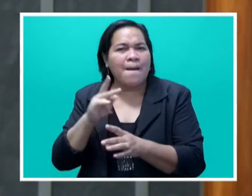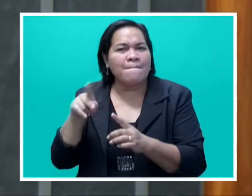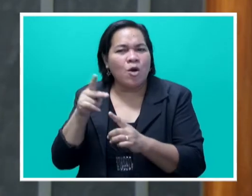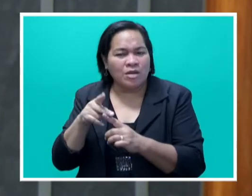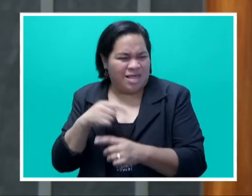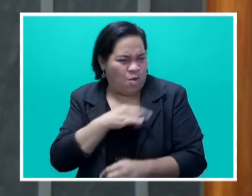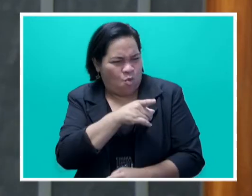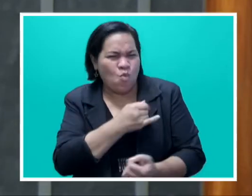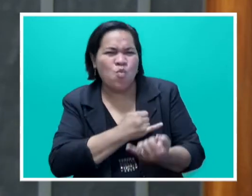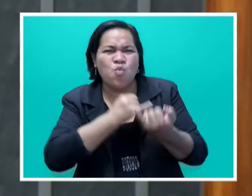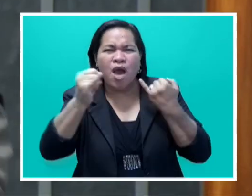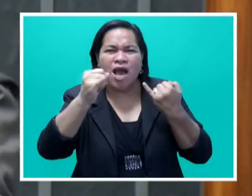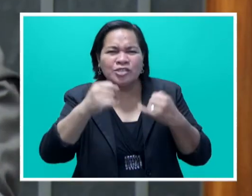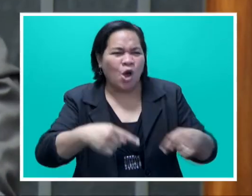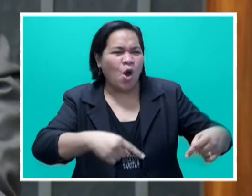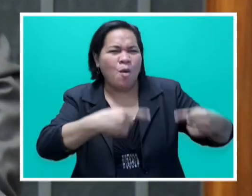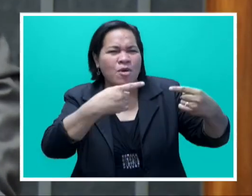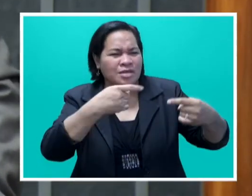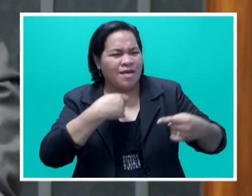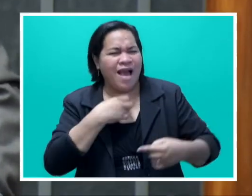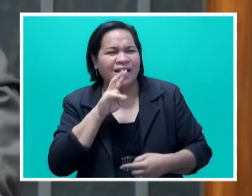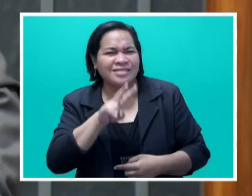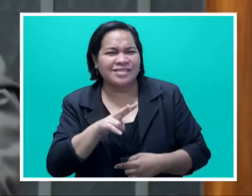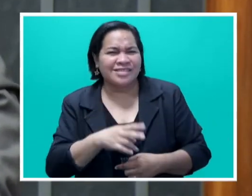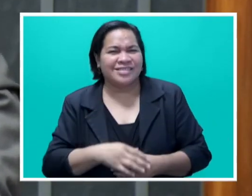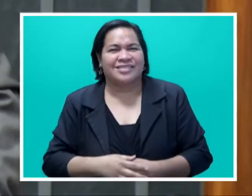the worst opposition that I've ever seen.